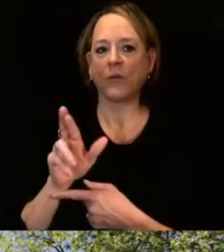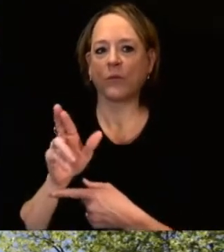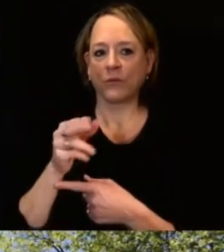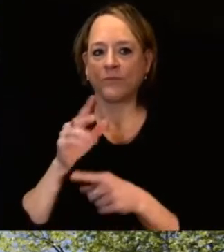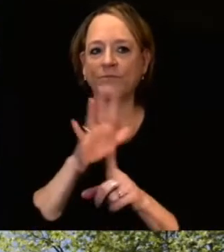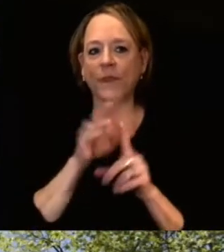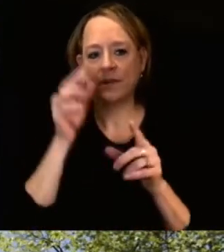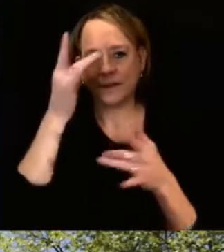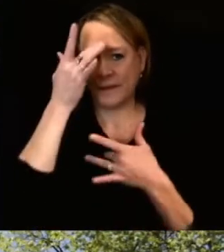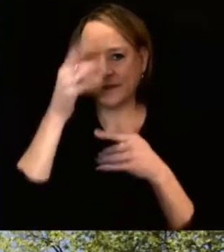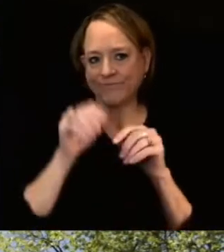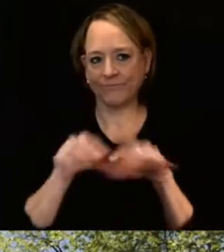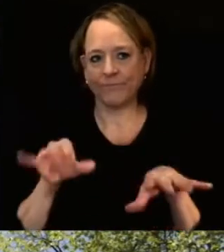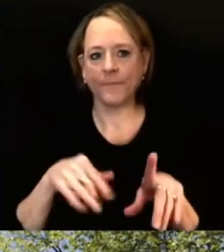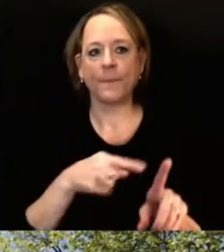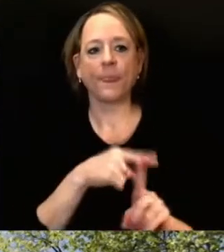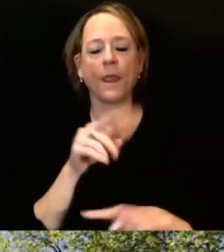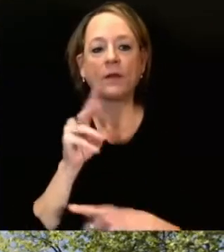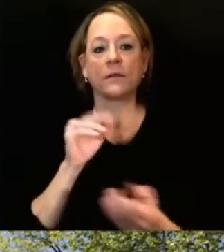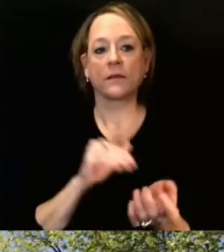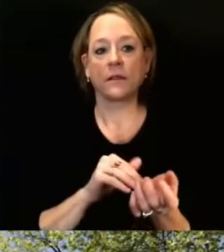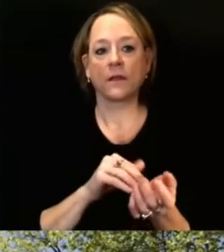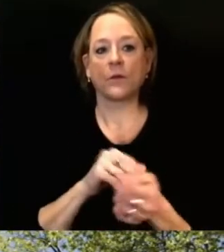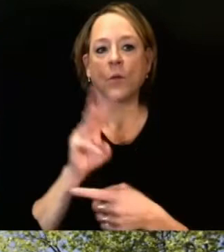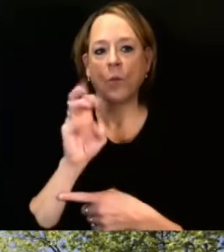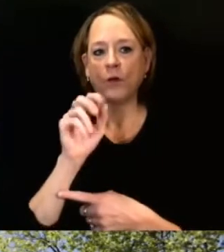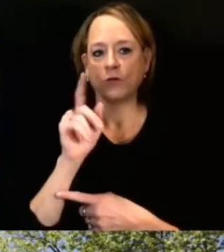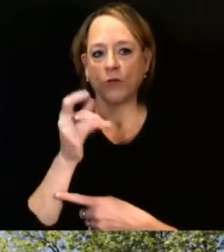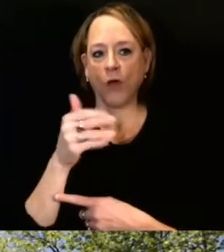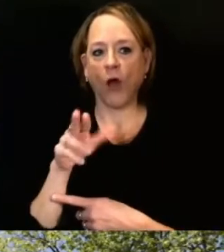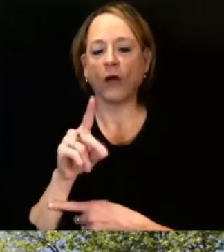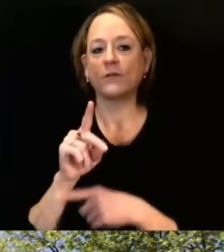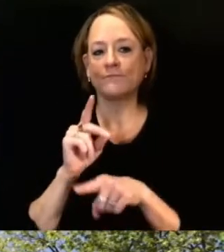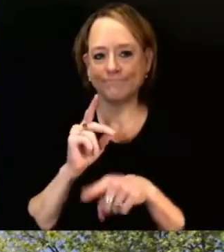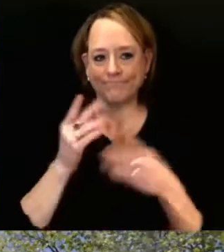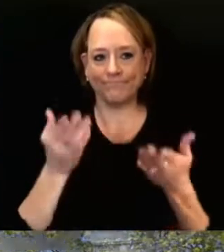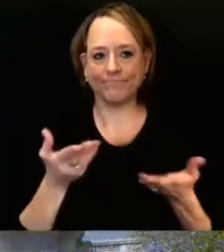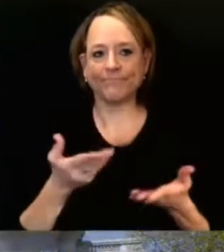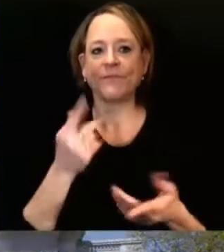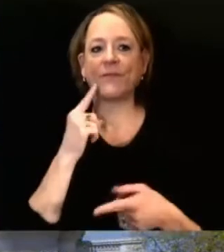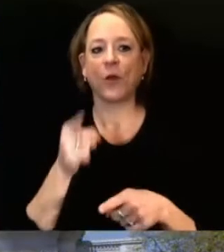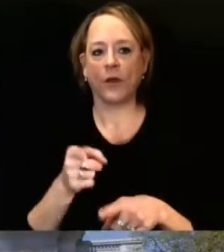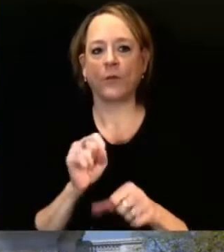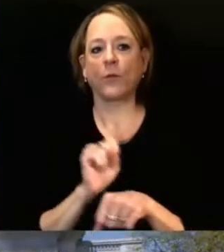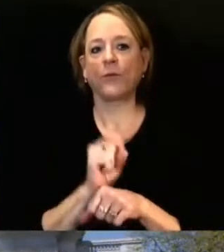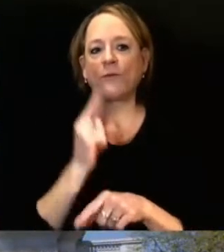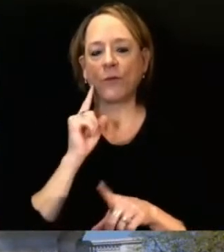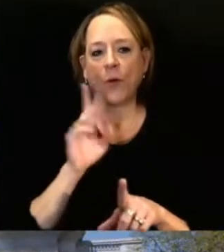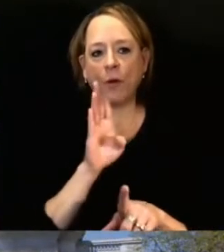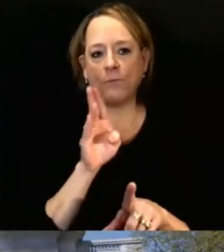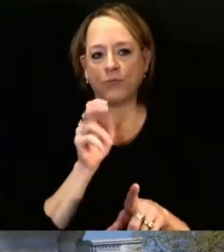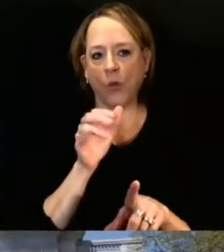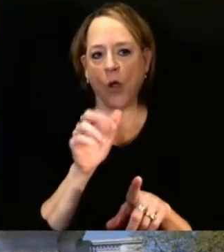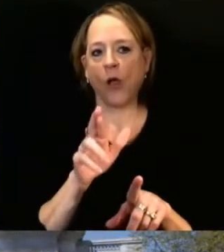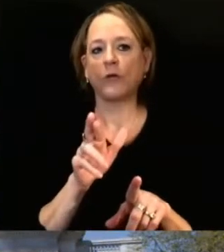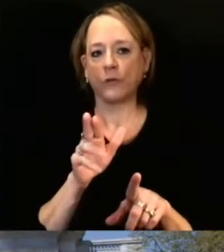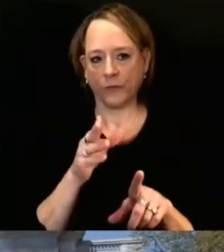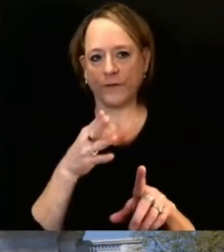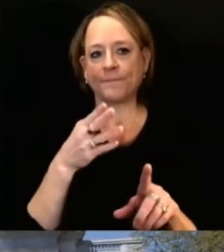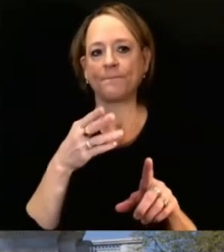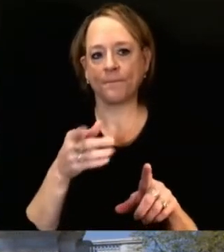Officer, also in the DHS Bureau of Communicable Diseases. And we'll begin today's briefing with remarks from Tracy DeSalvo.